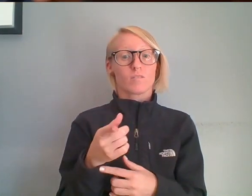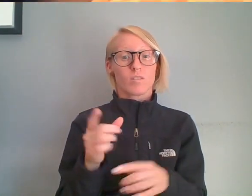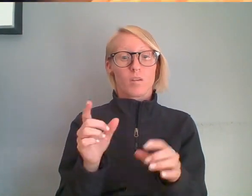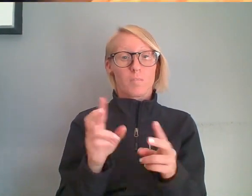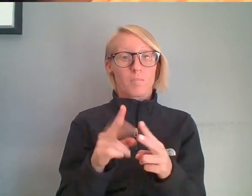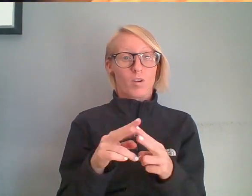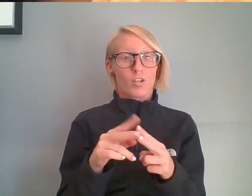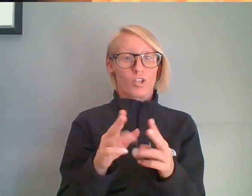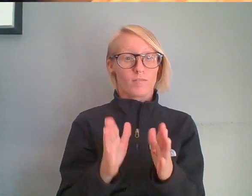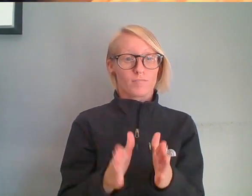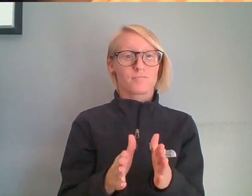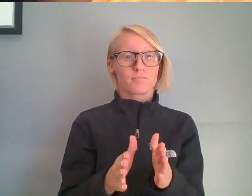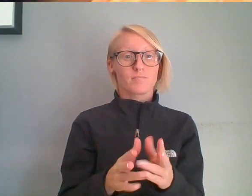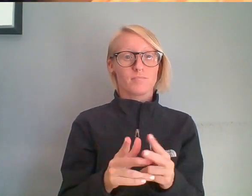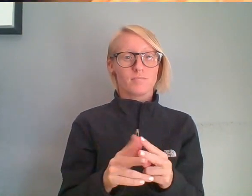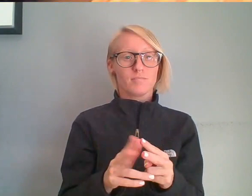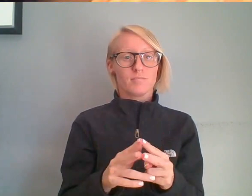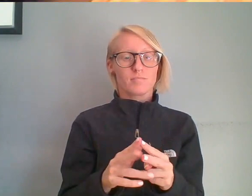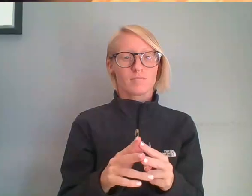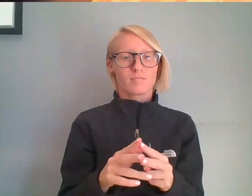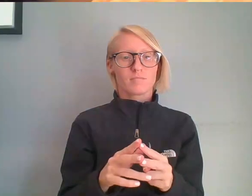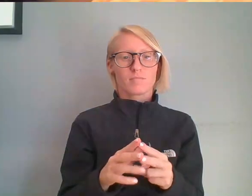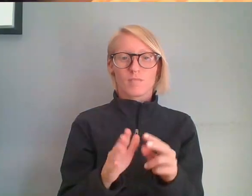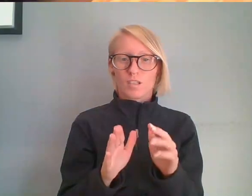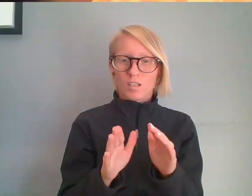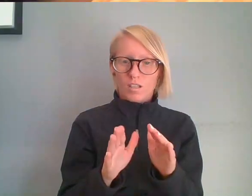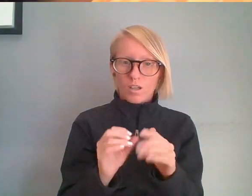partner? Okay.